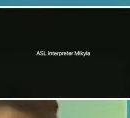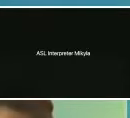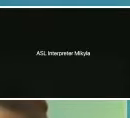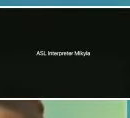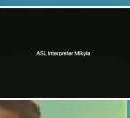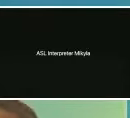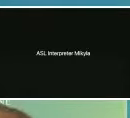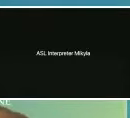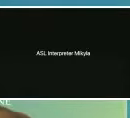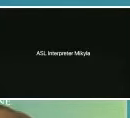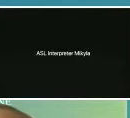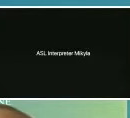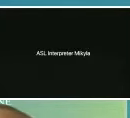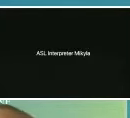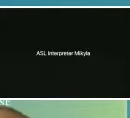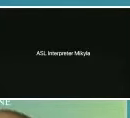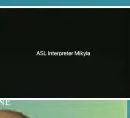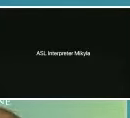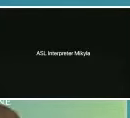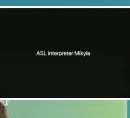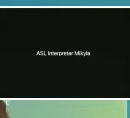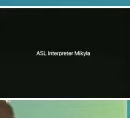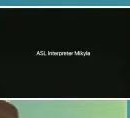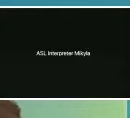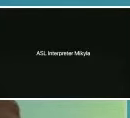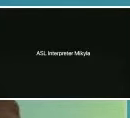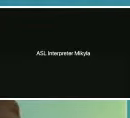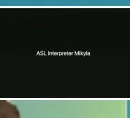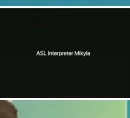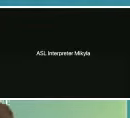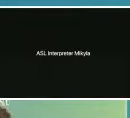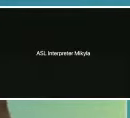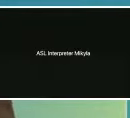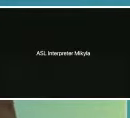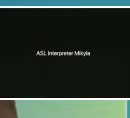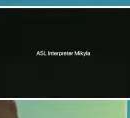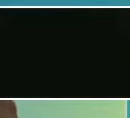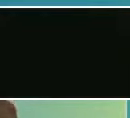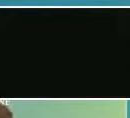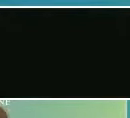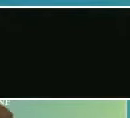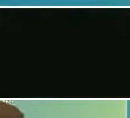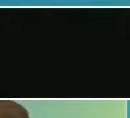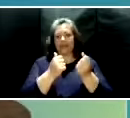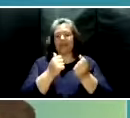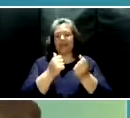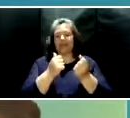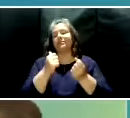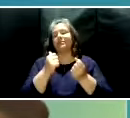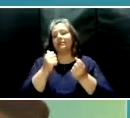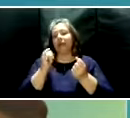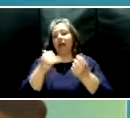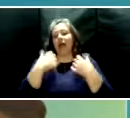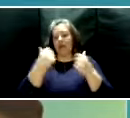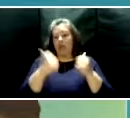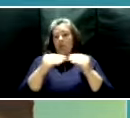our presentation and even have been able to see where you can advance health equity as a leader. And so those are my remarks. Allyson, do you